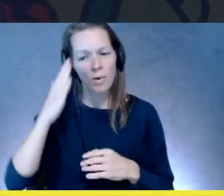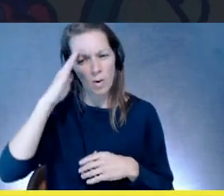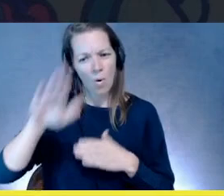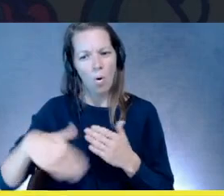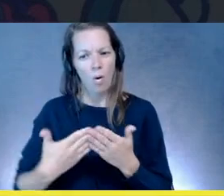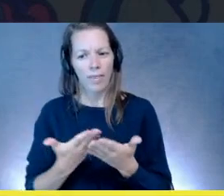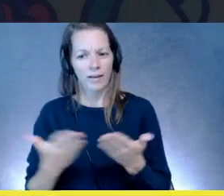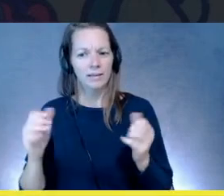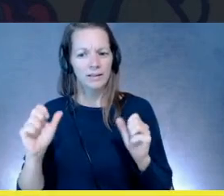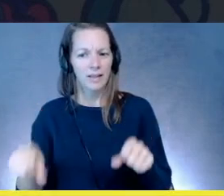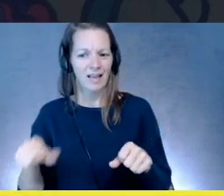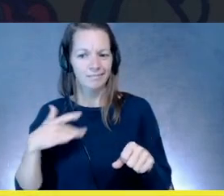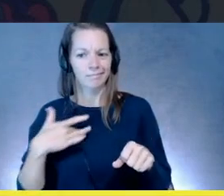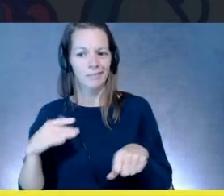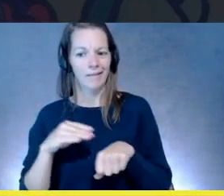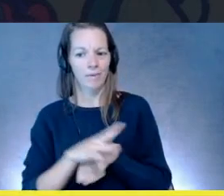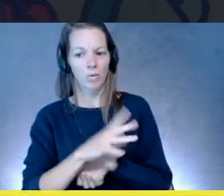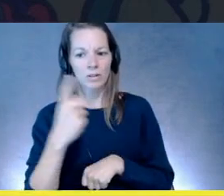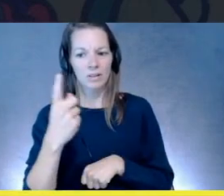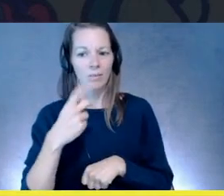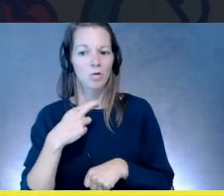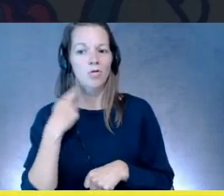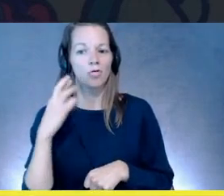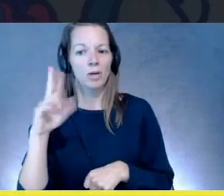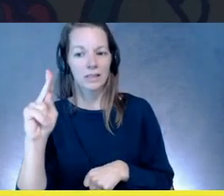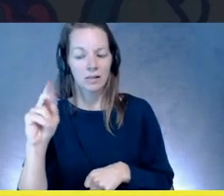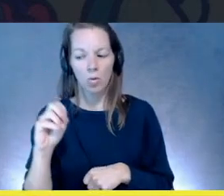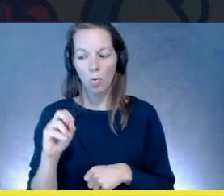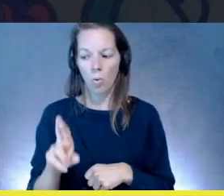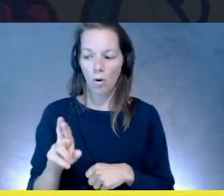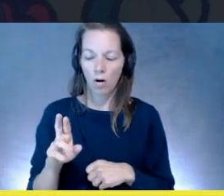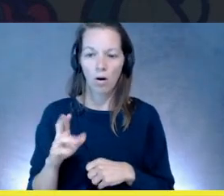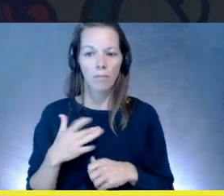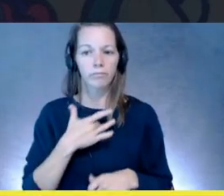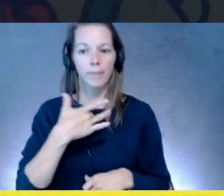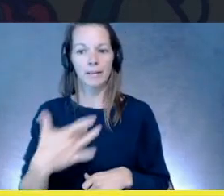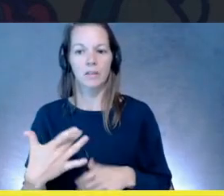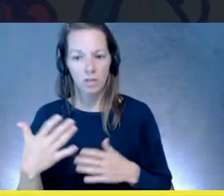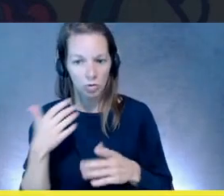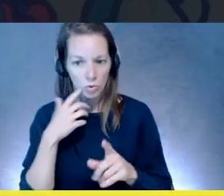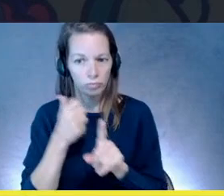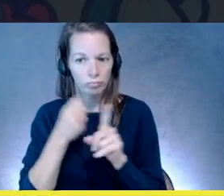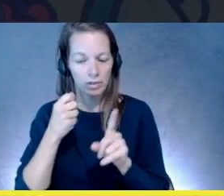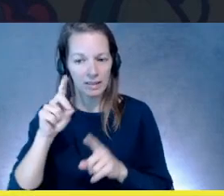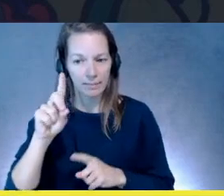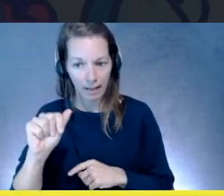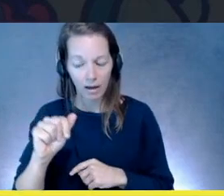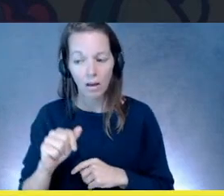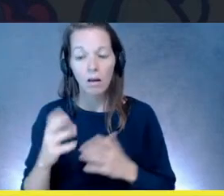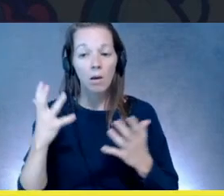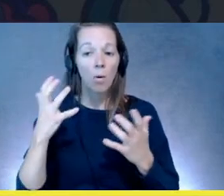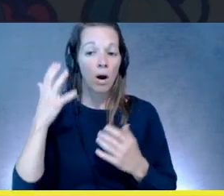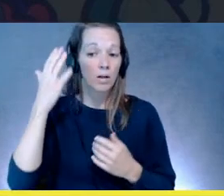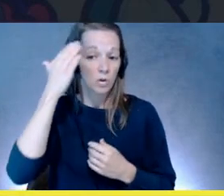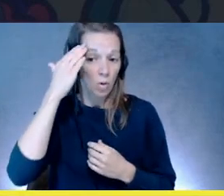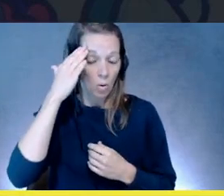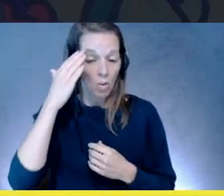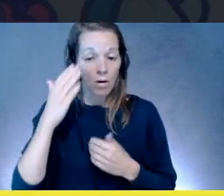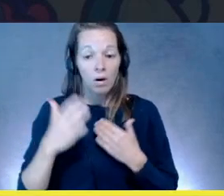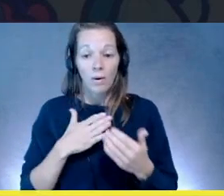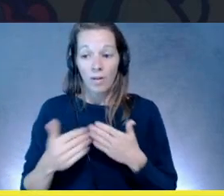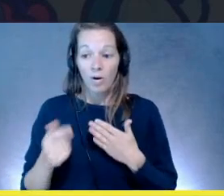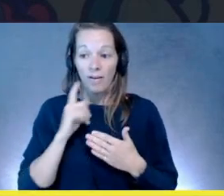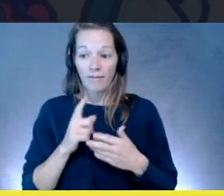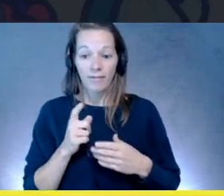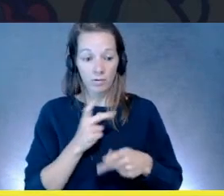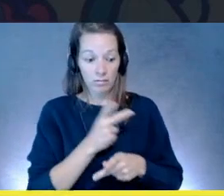to influence someone's risk or propensity to have a disability. And so I wanted to know that whether after controlling for these